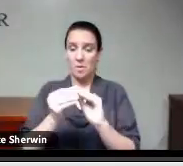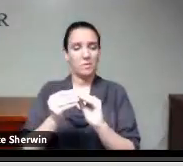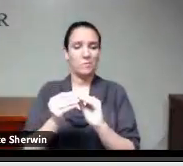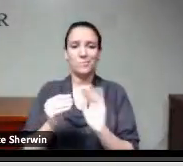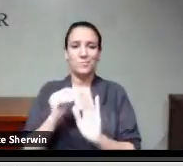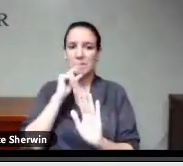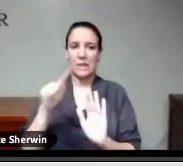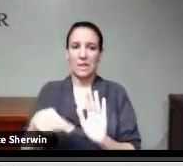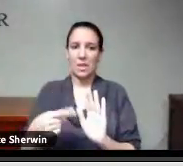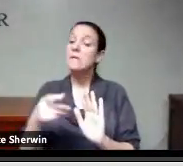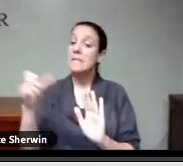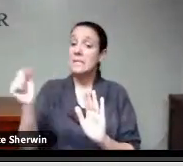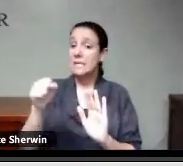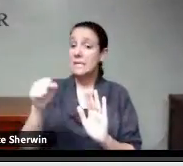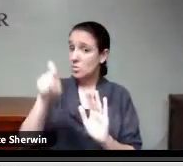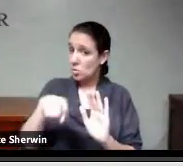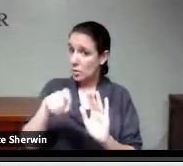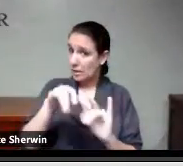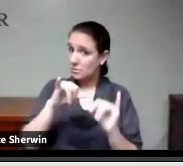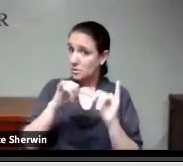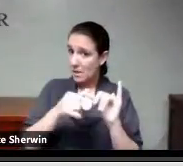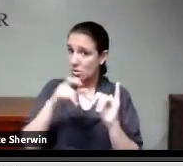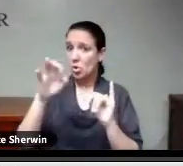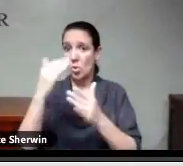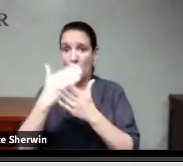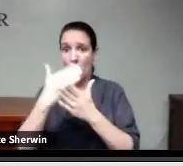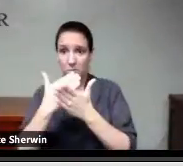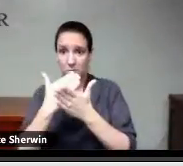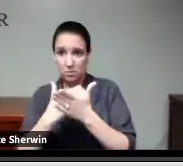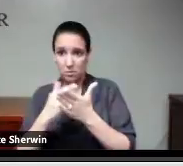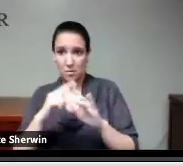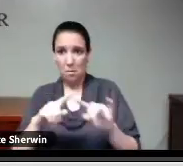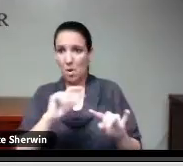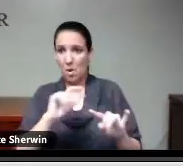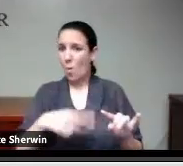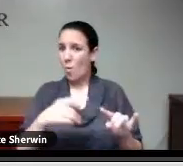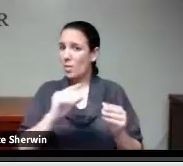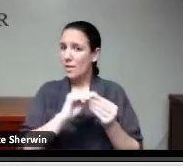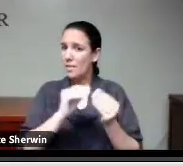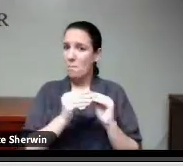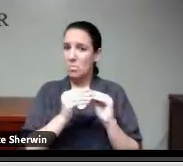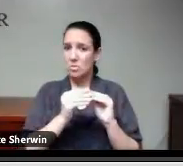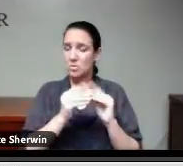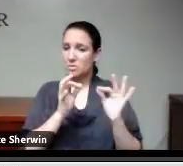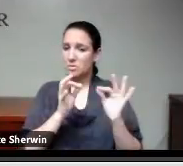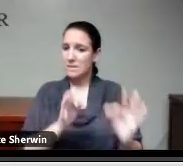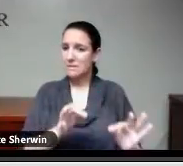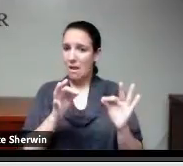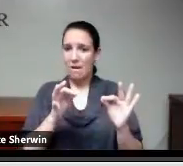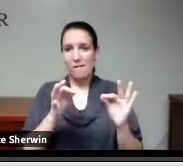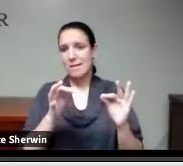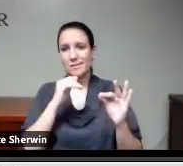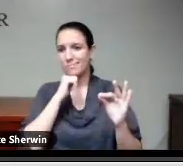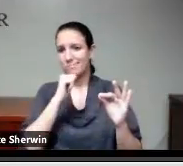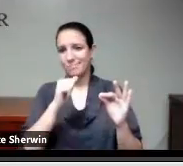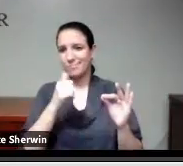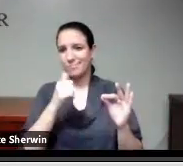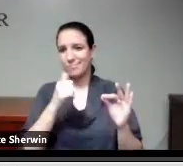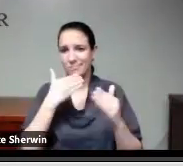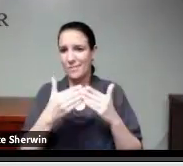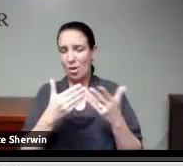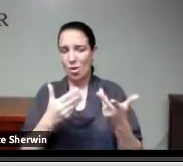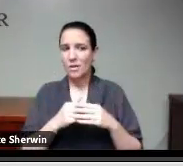of course you want to keep track, but you don't want the numbers alone to be the only goal that is important to you. And a lot